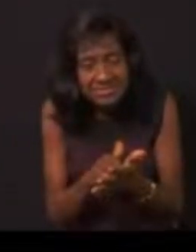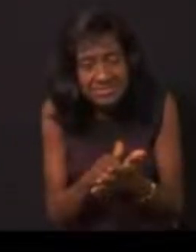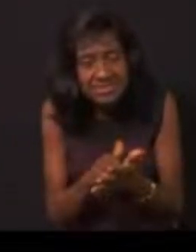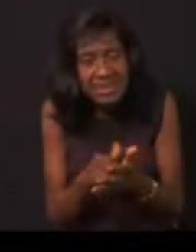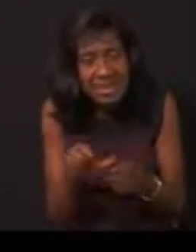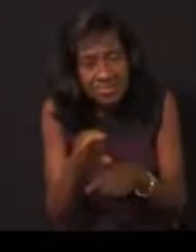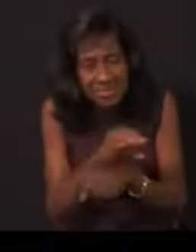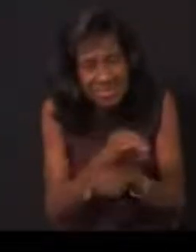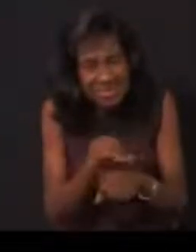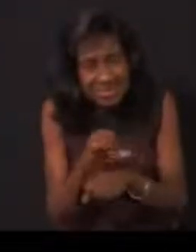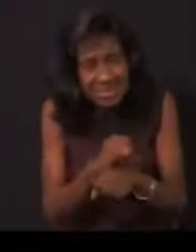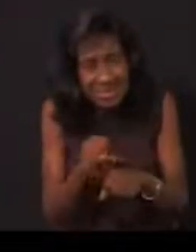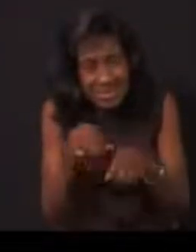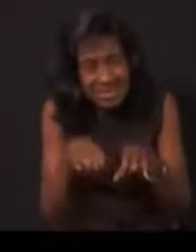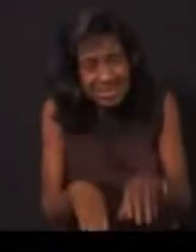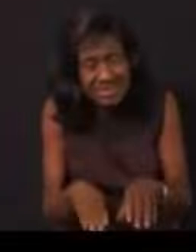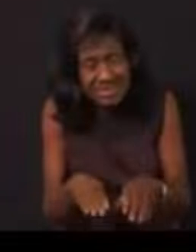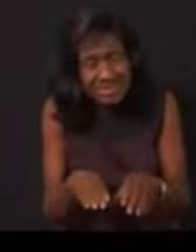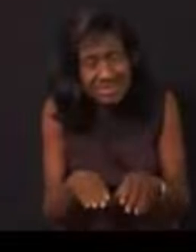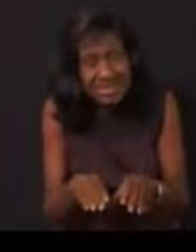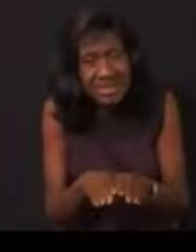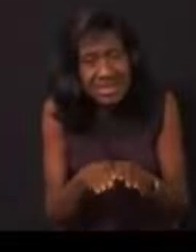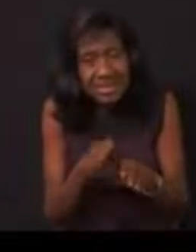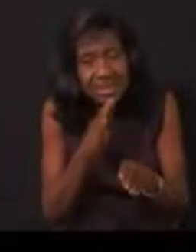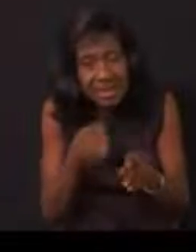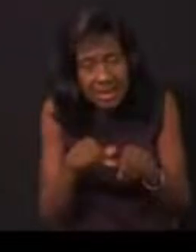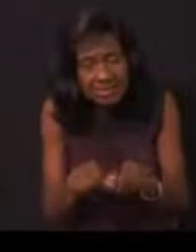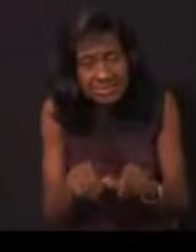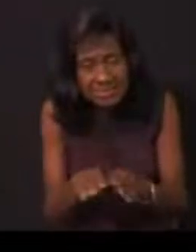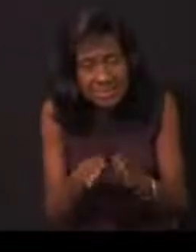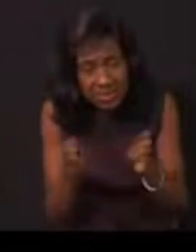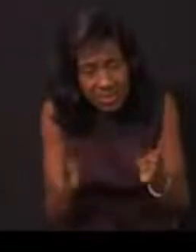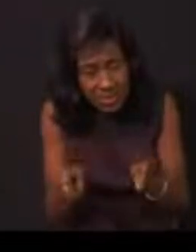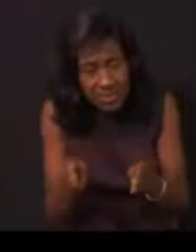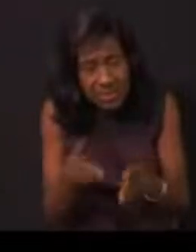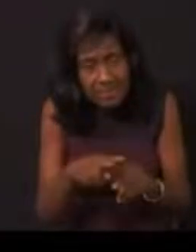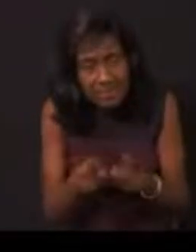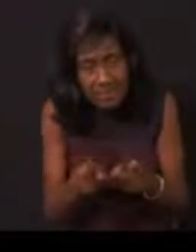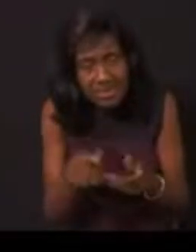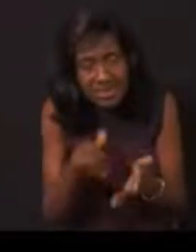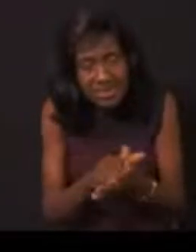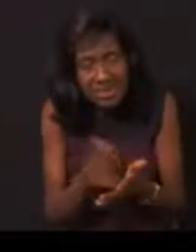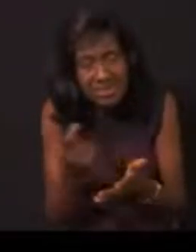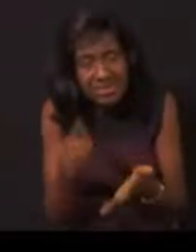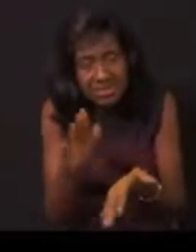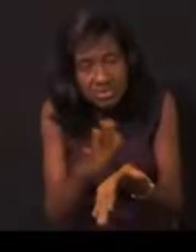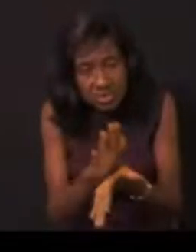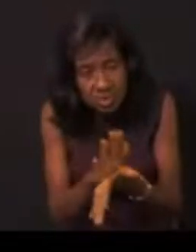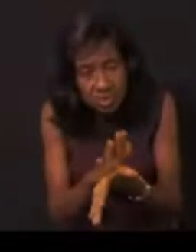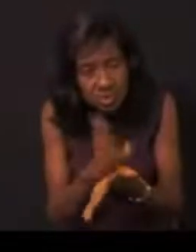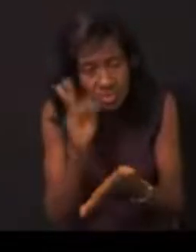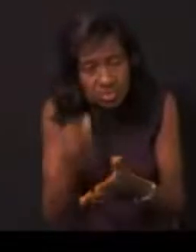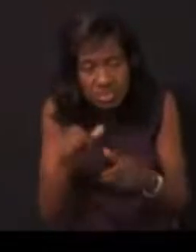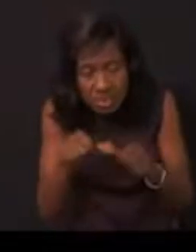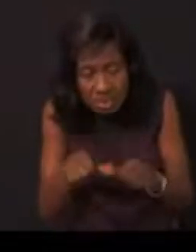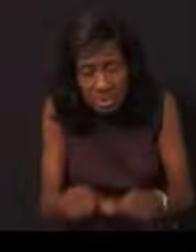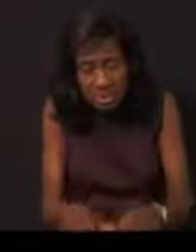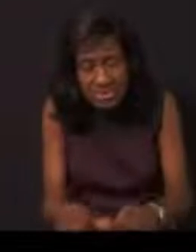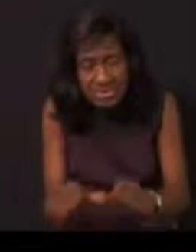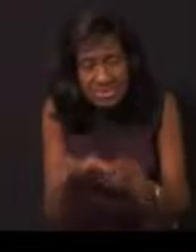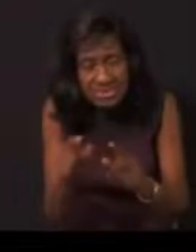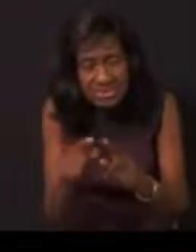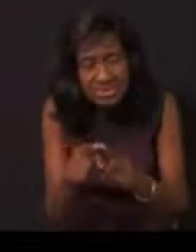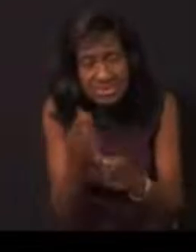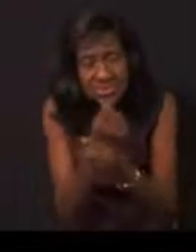possible. But in particular, the goal is that the schools will be able to continue to safely educate